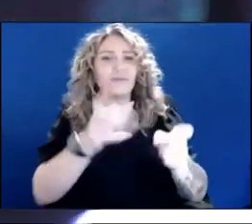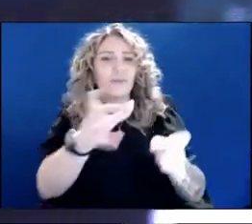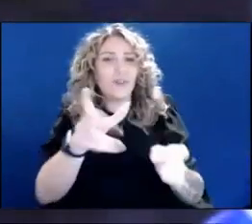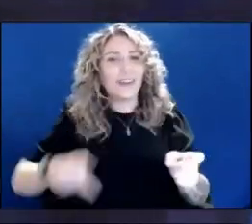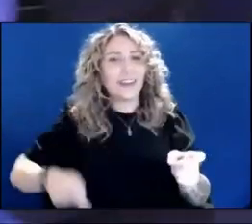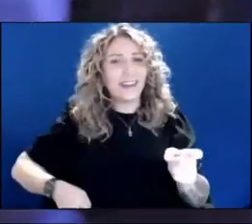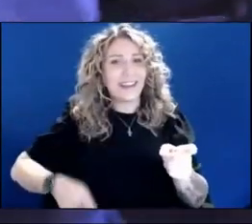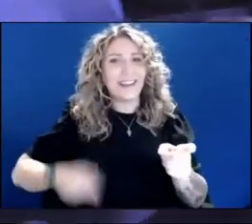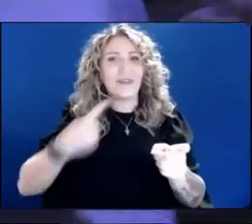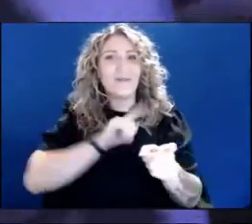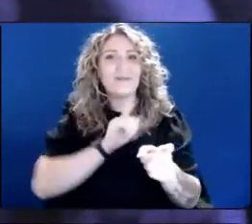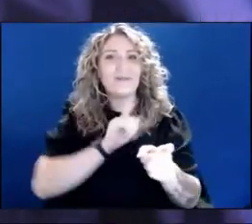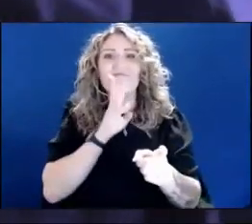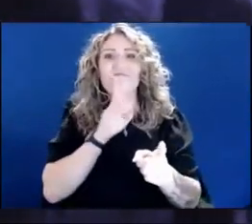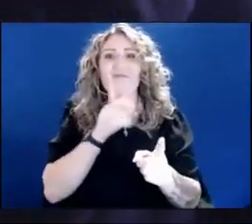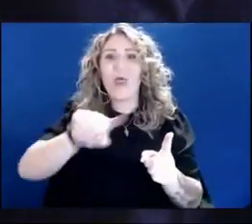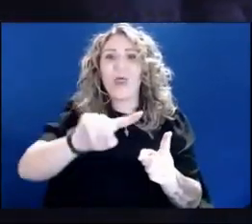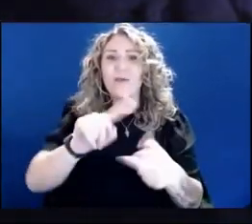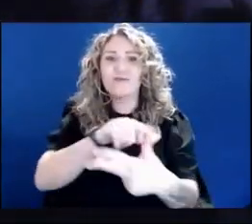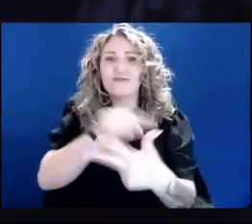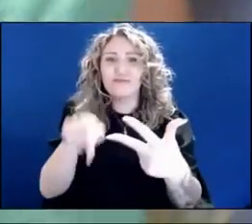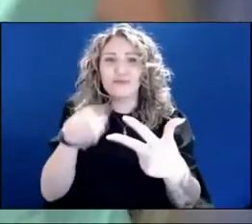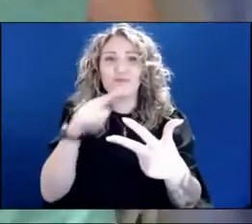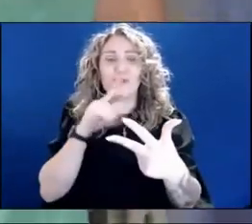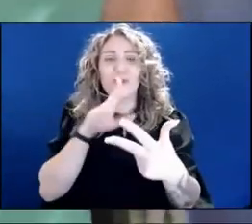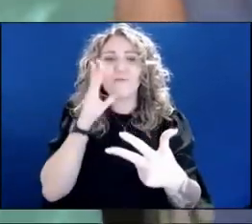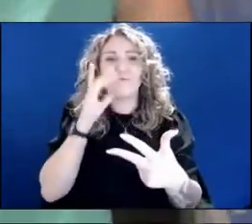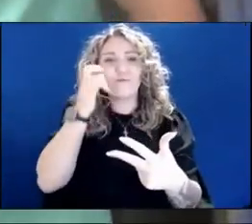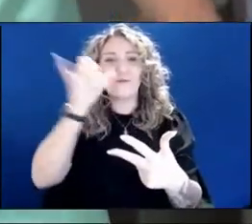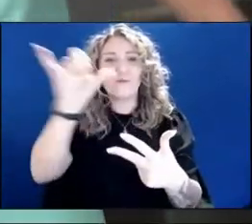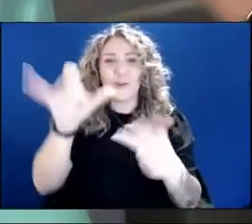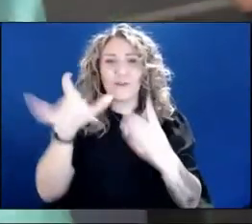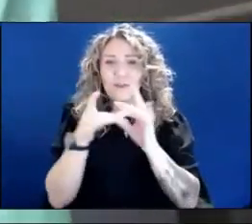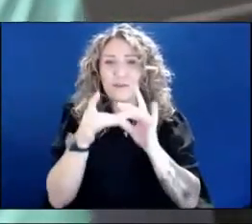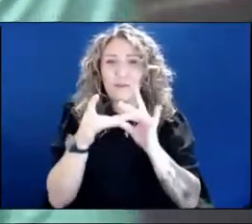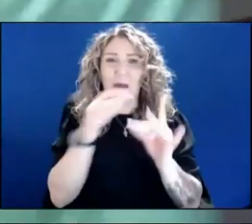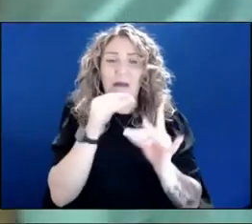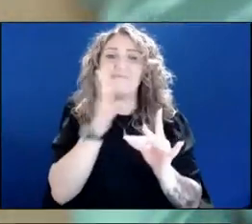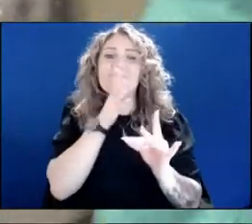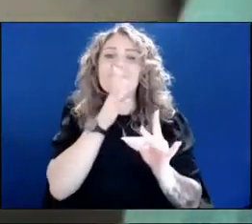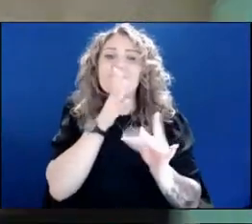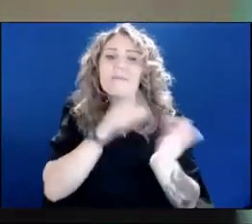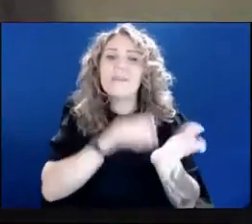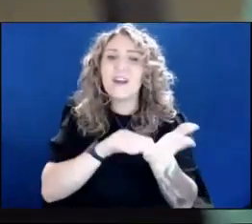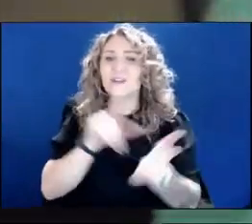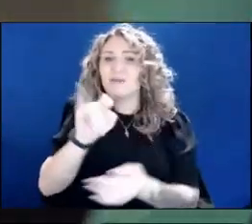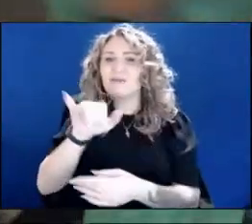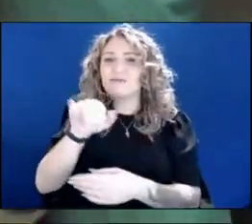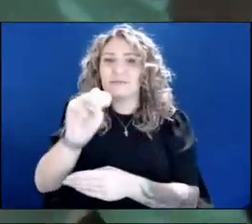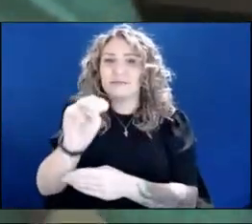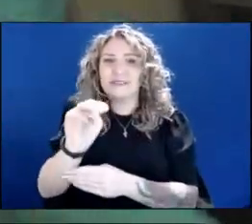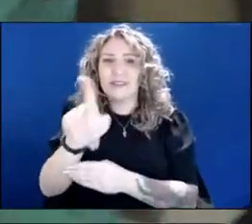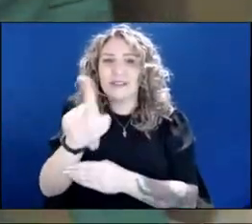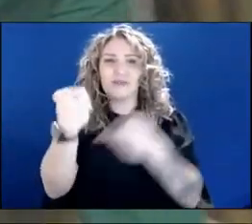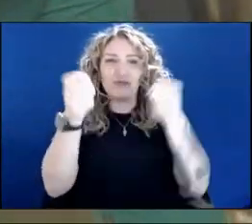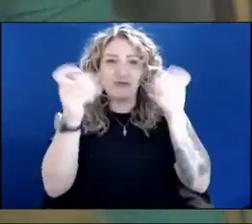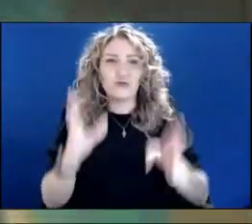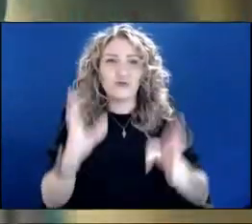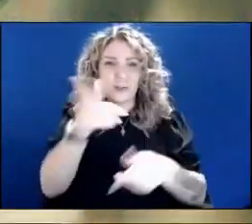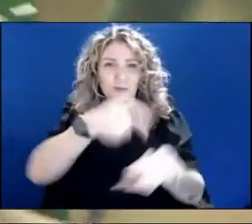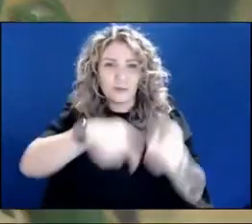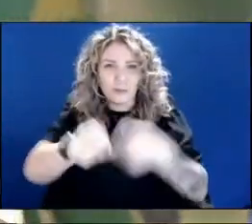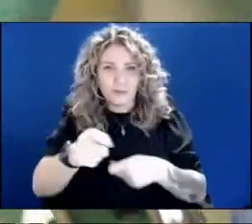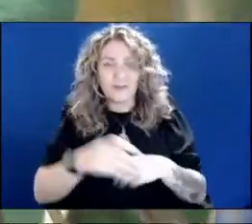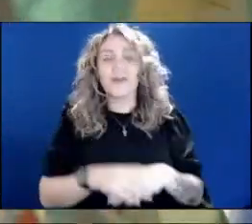about their forever bond that they now share. Plus, we're going to chat with Dr. Tim Schmitt. He's the director of transplantation here at the health system, about the